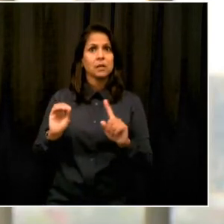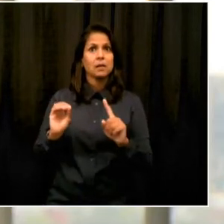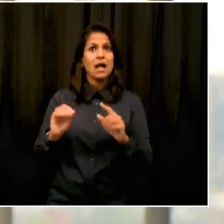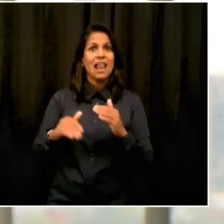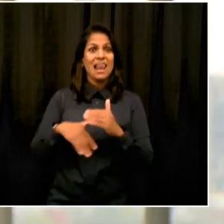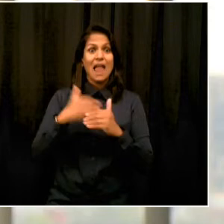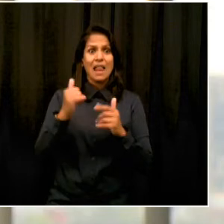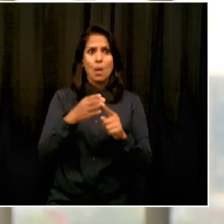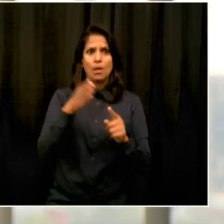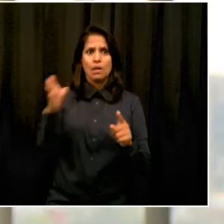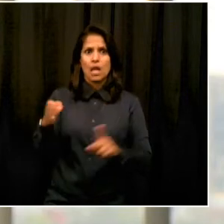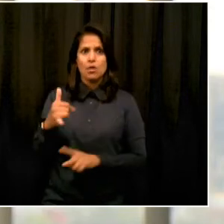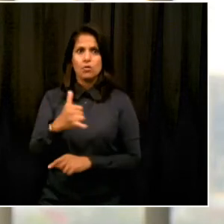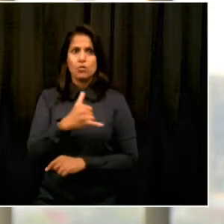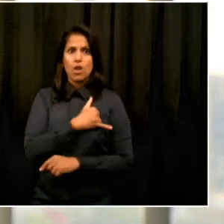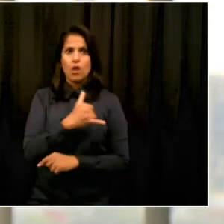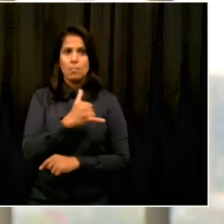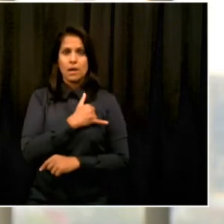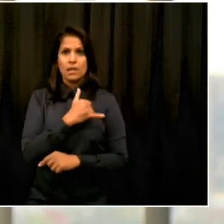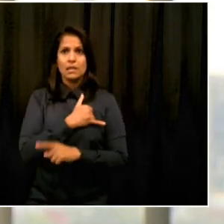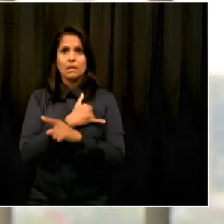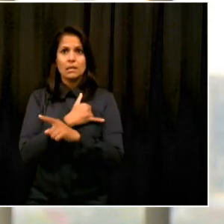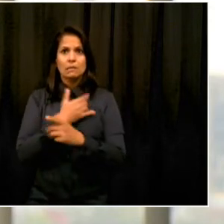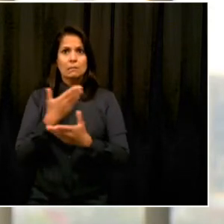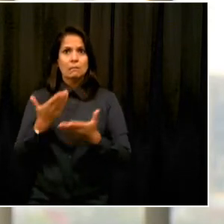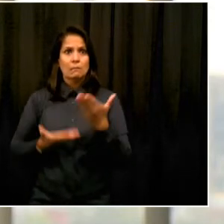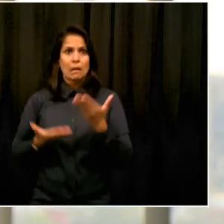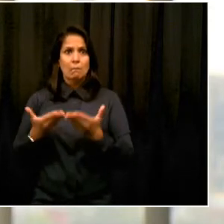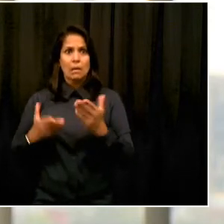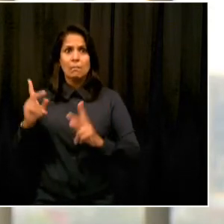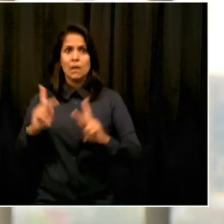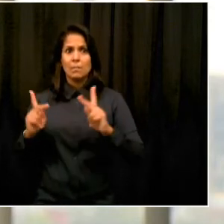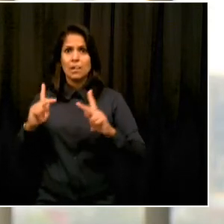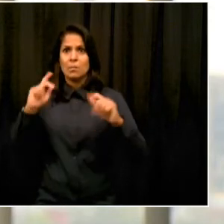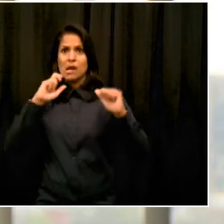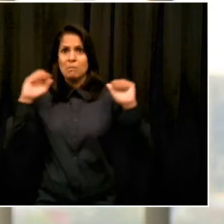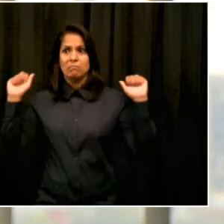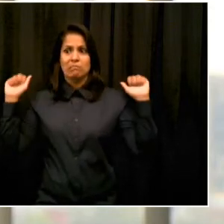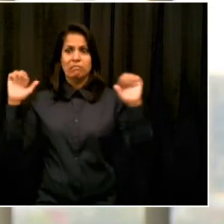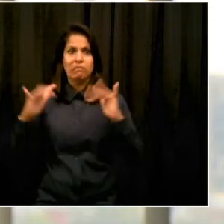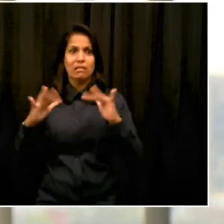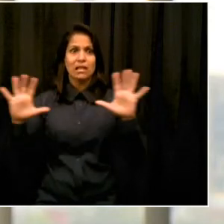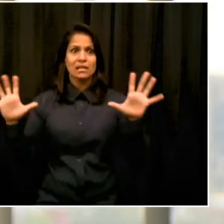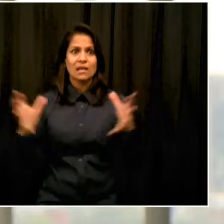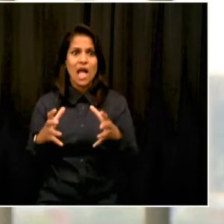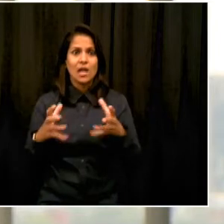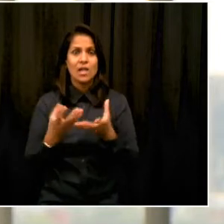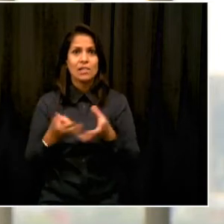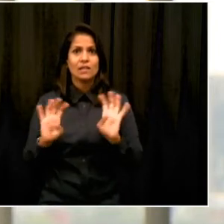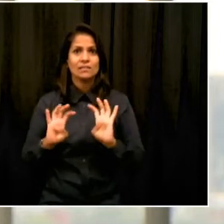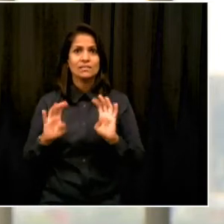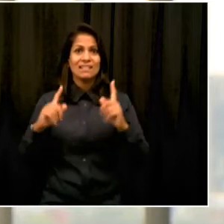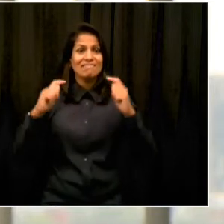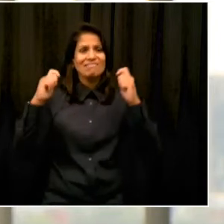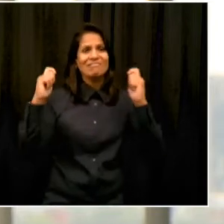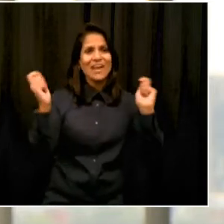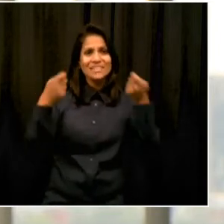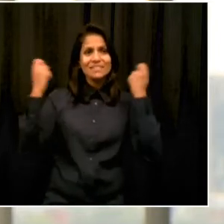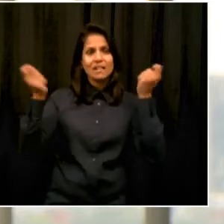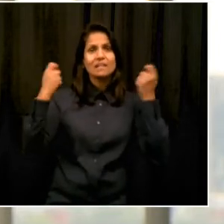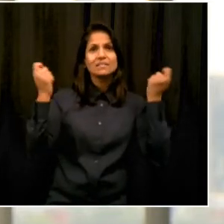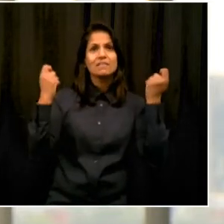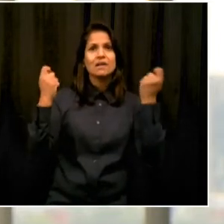our efforts in all of the Brooklyn neighborhoods. We're going to be with our cars